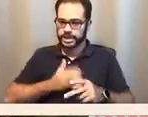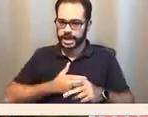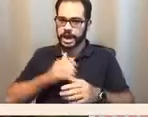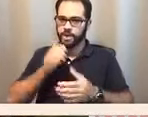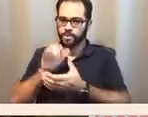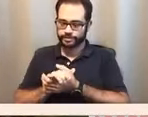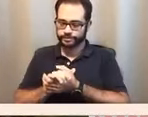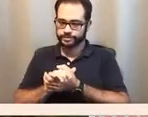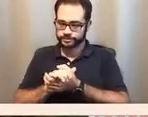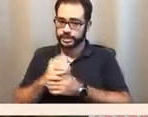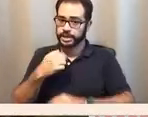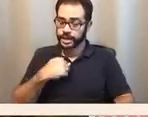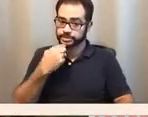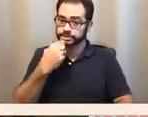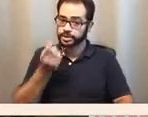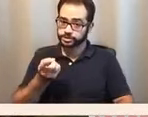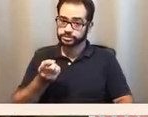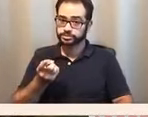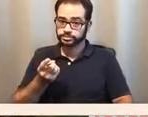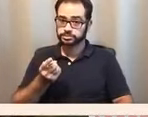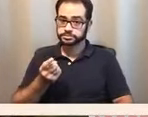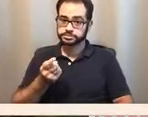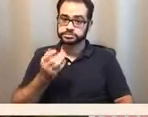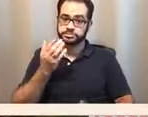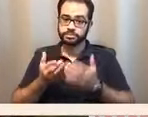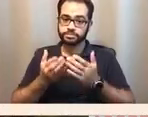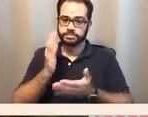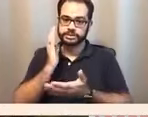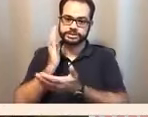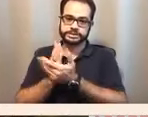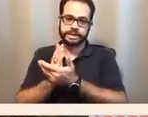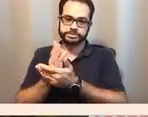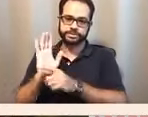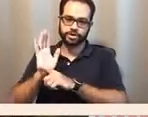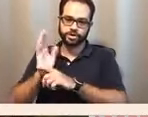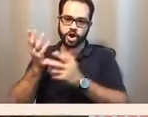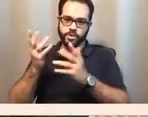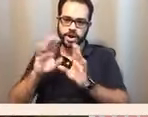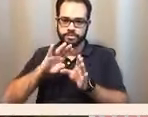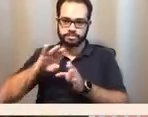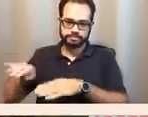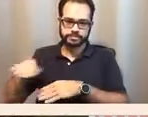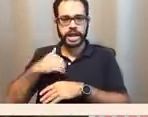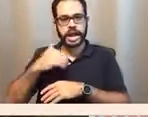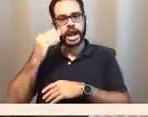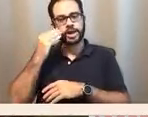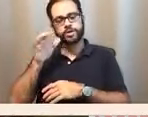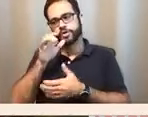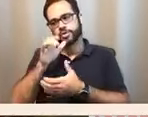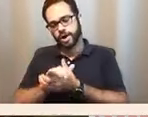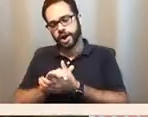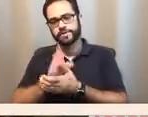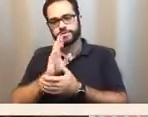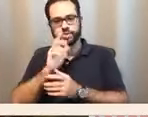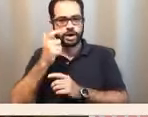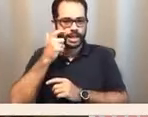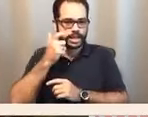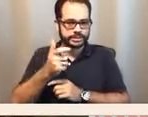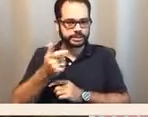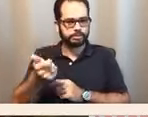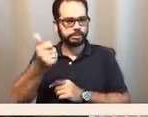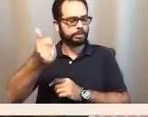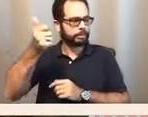it. You probably stopped the video now. And I know your wife, she'll probably listen to the video and kind of turn it up real